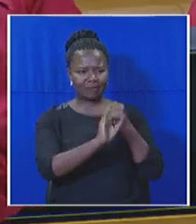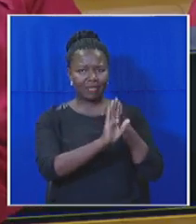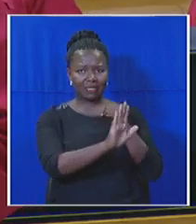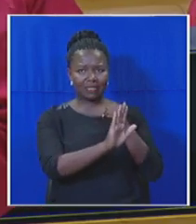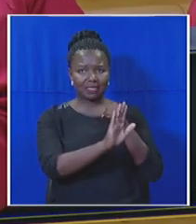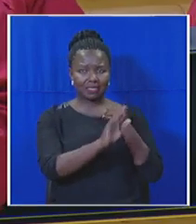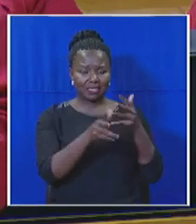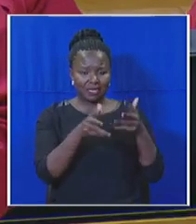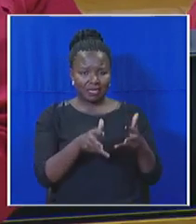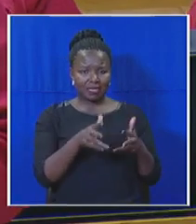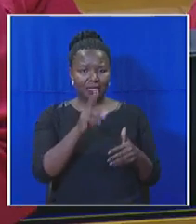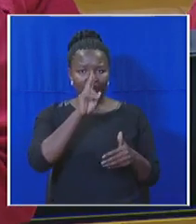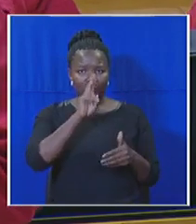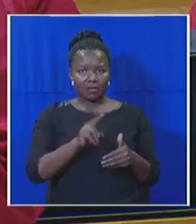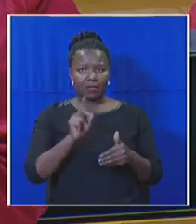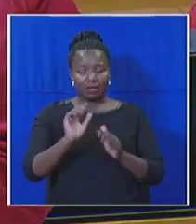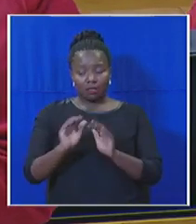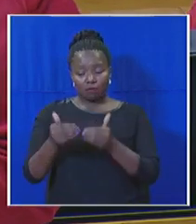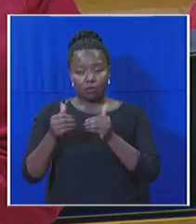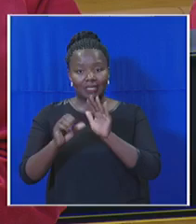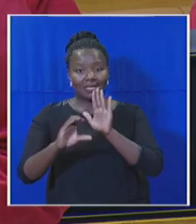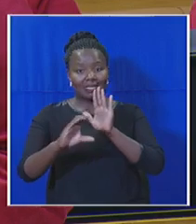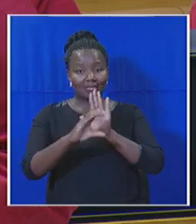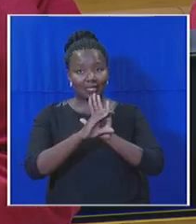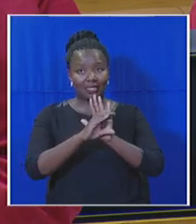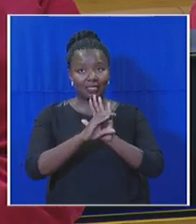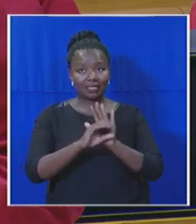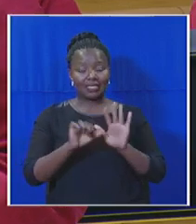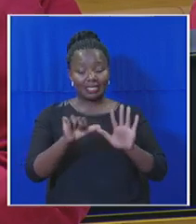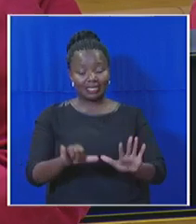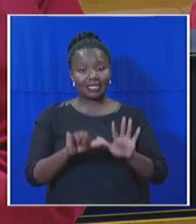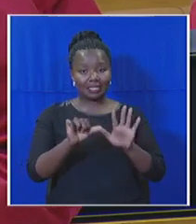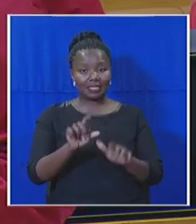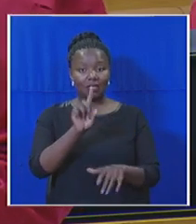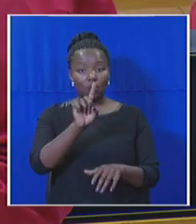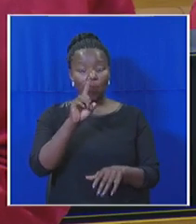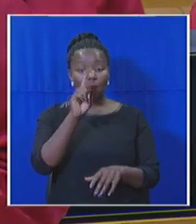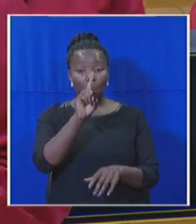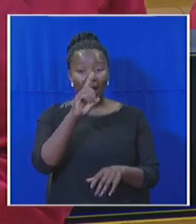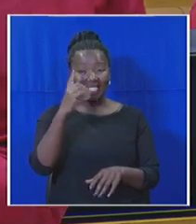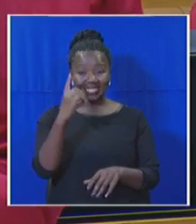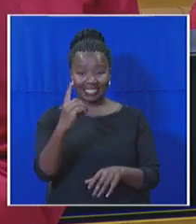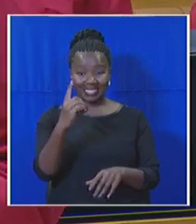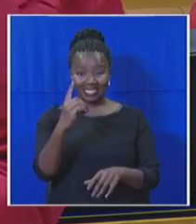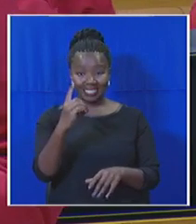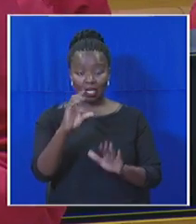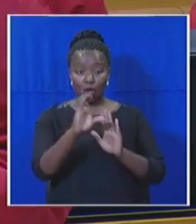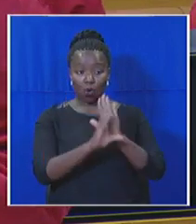protect Section 16(1)(d) of the Constitution, which speaks about academic freedom. The